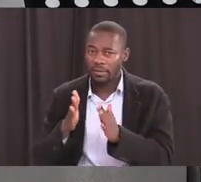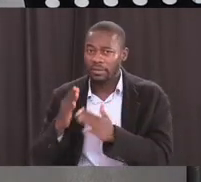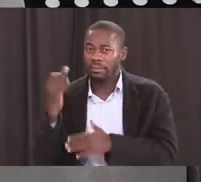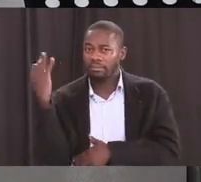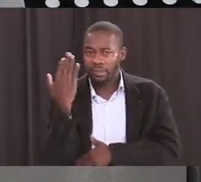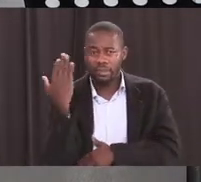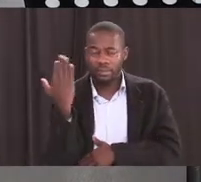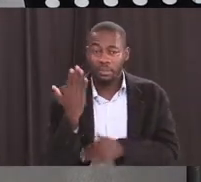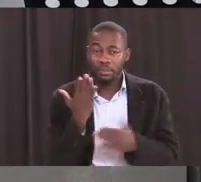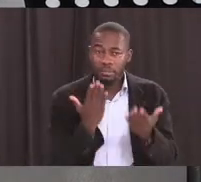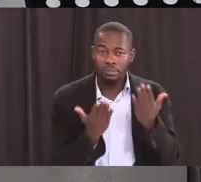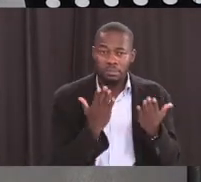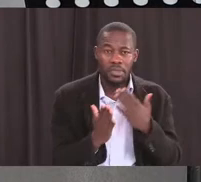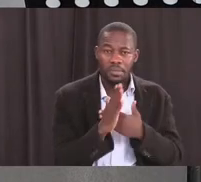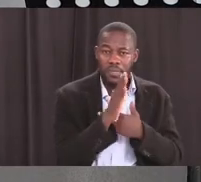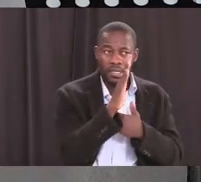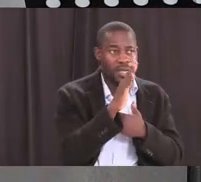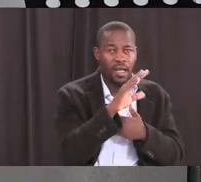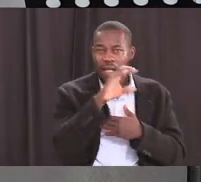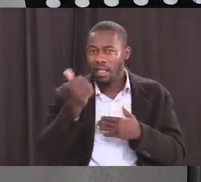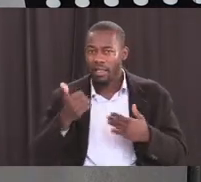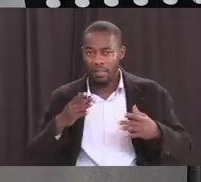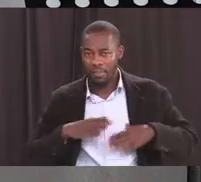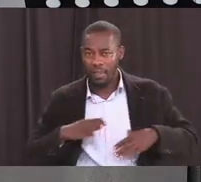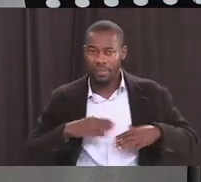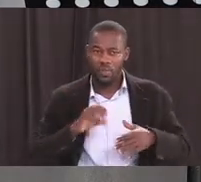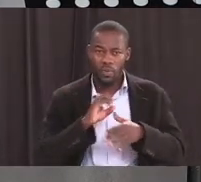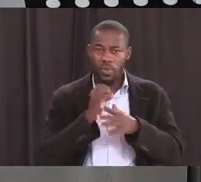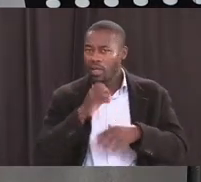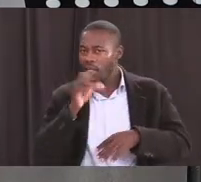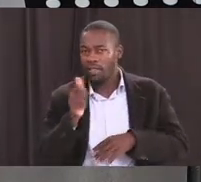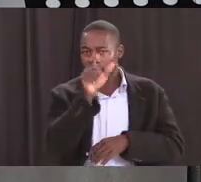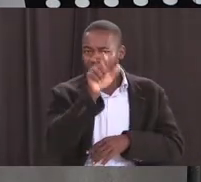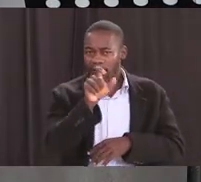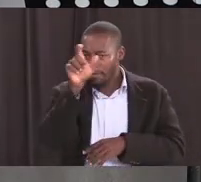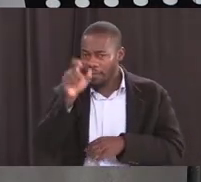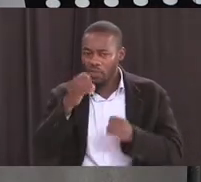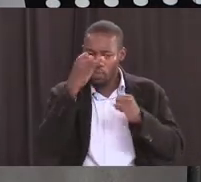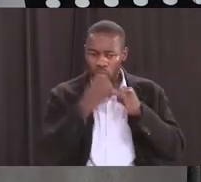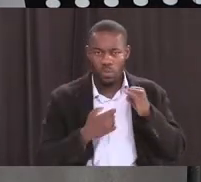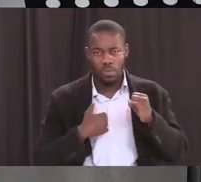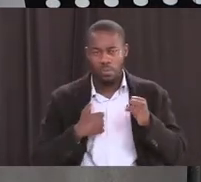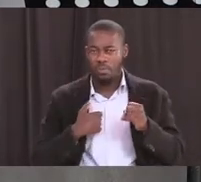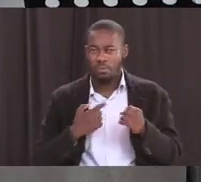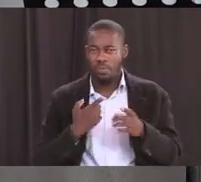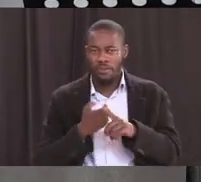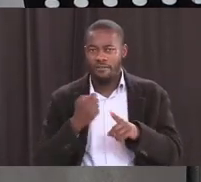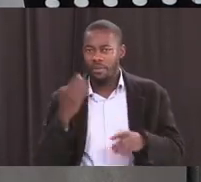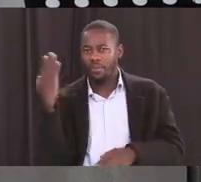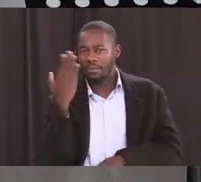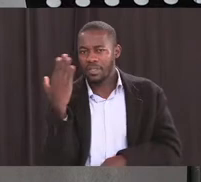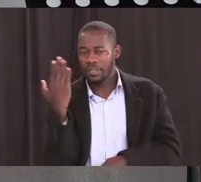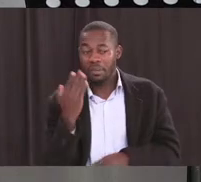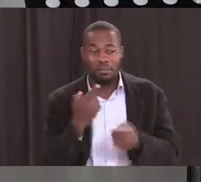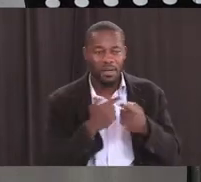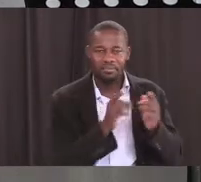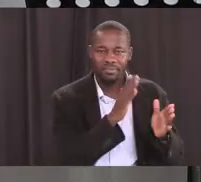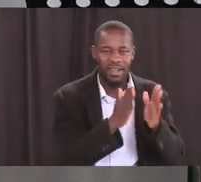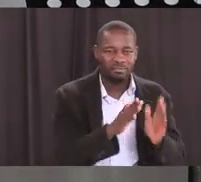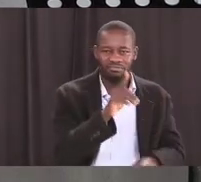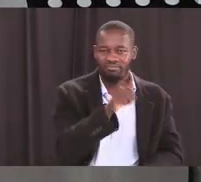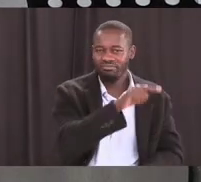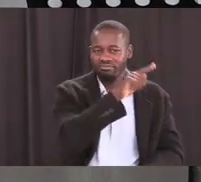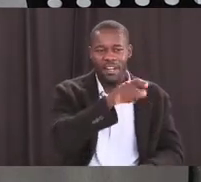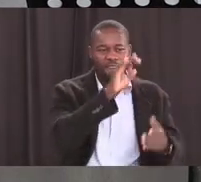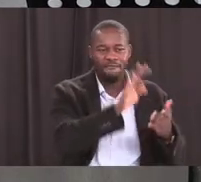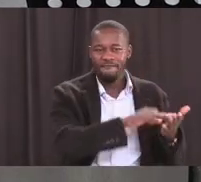from going and traveling. And the plans, they would just never work out. And over the last couple of years, God